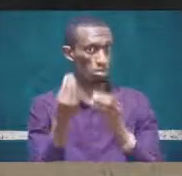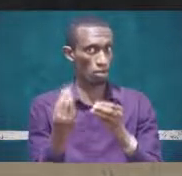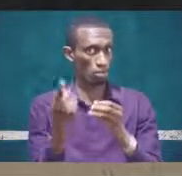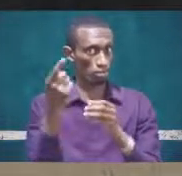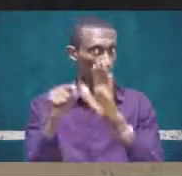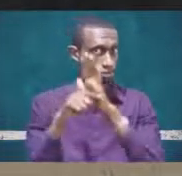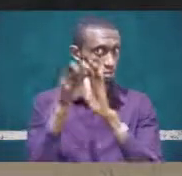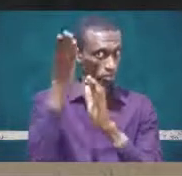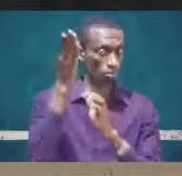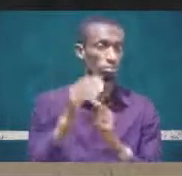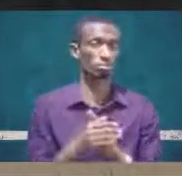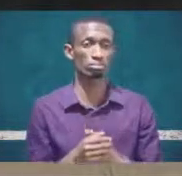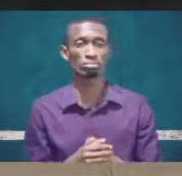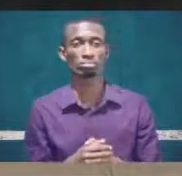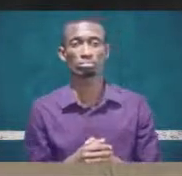here,